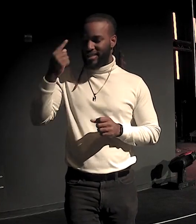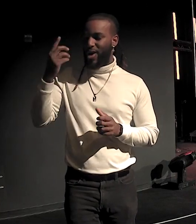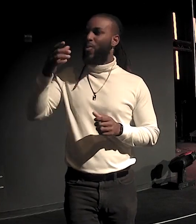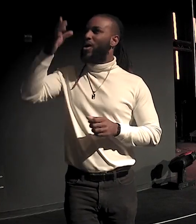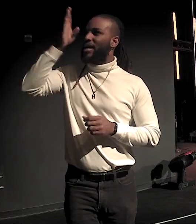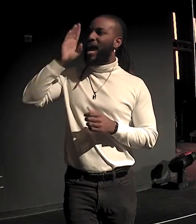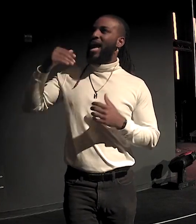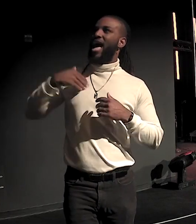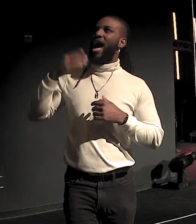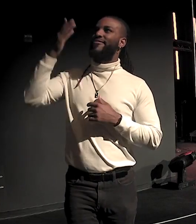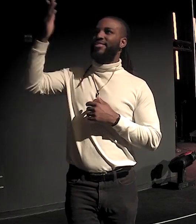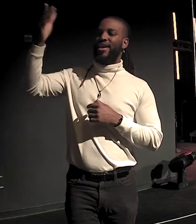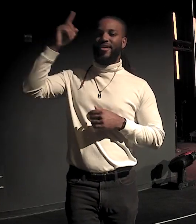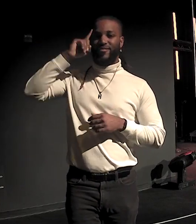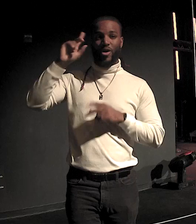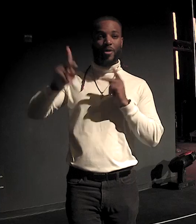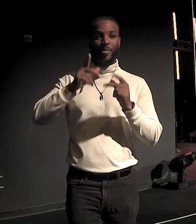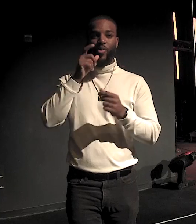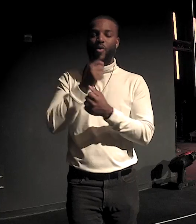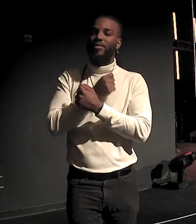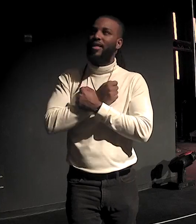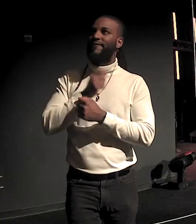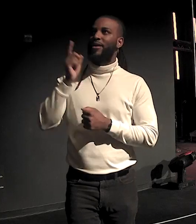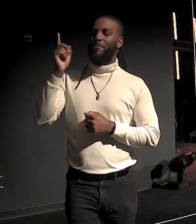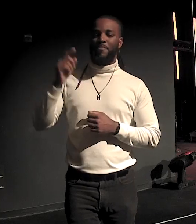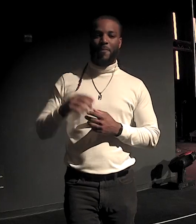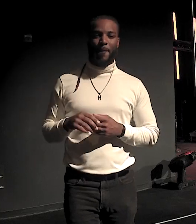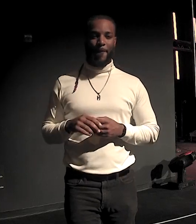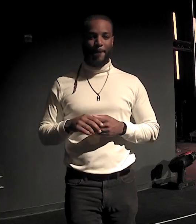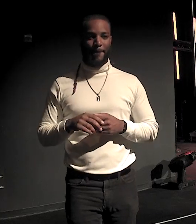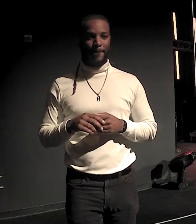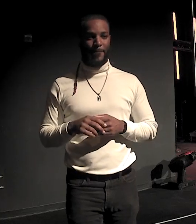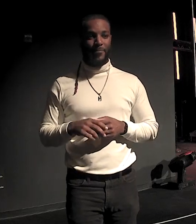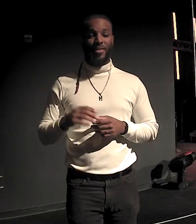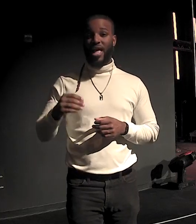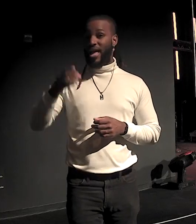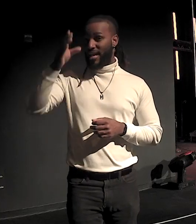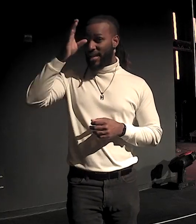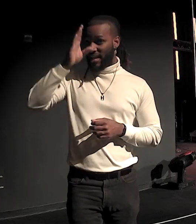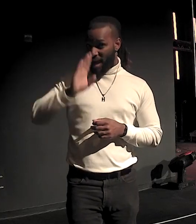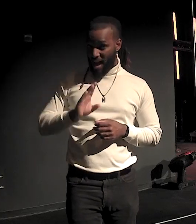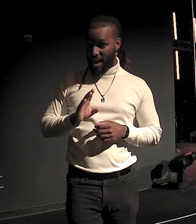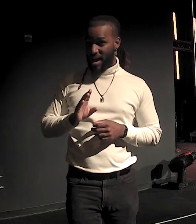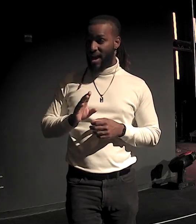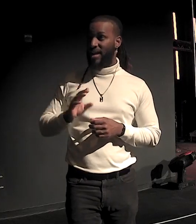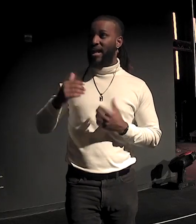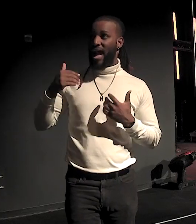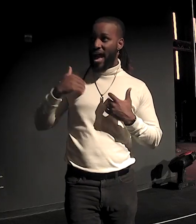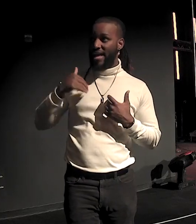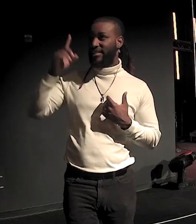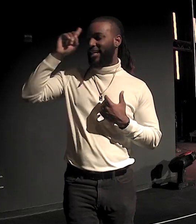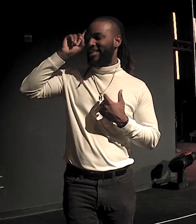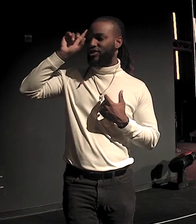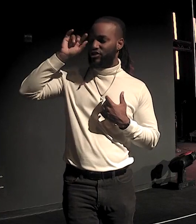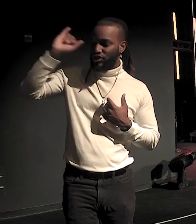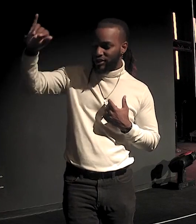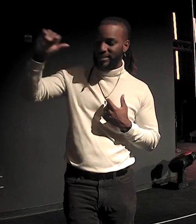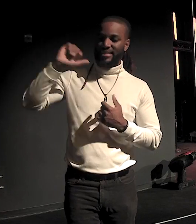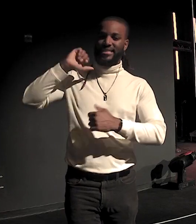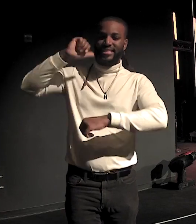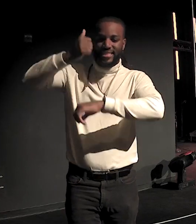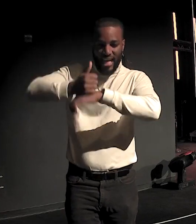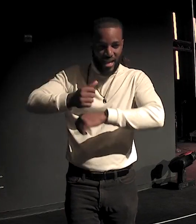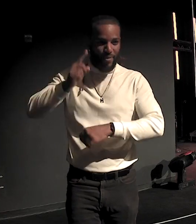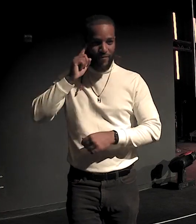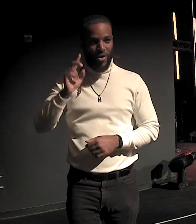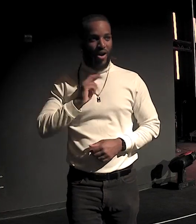in store in advance for those who love him. And God has eternity set for